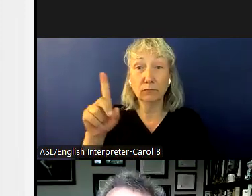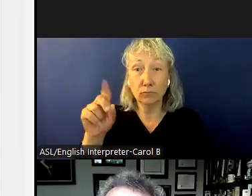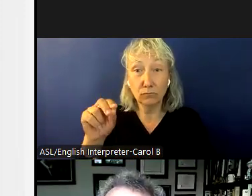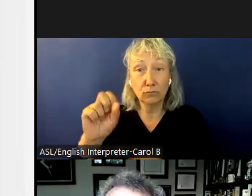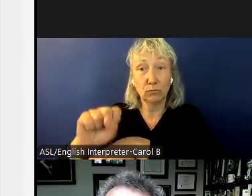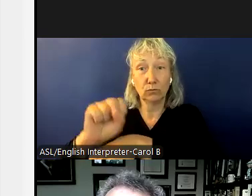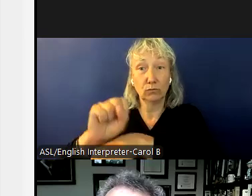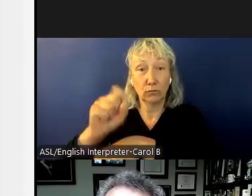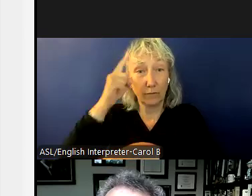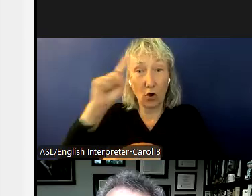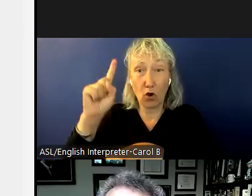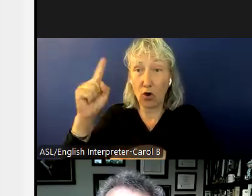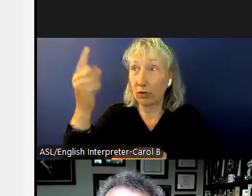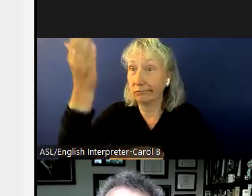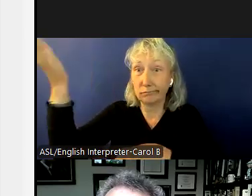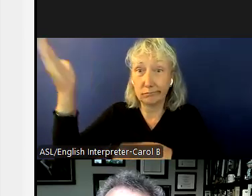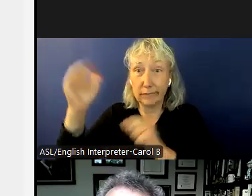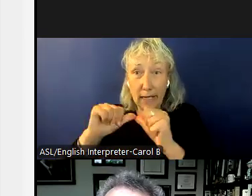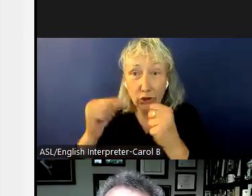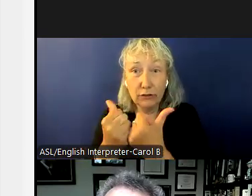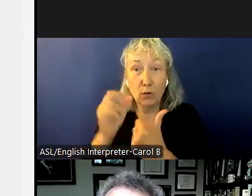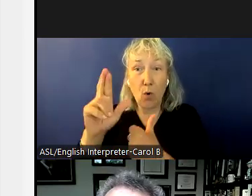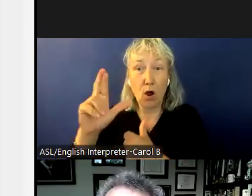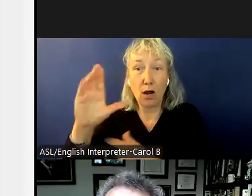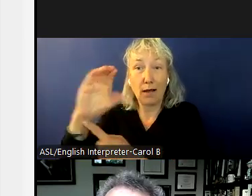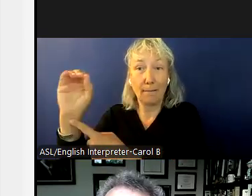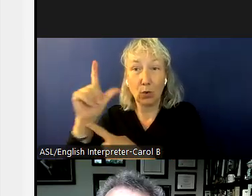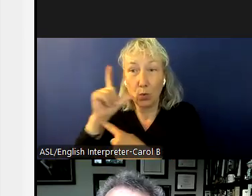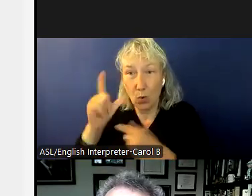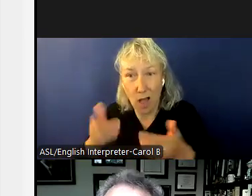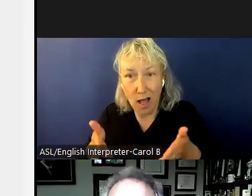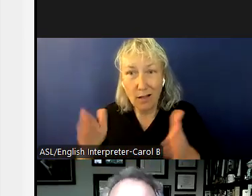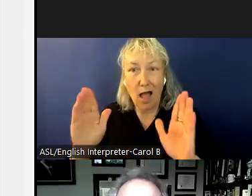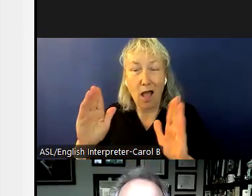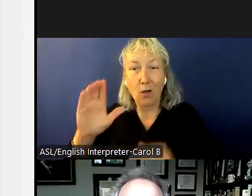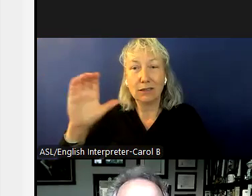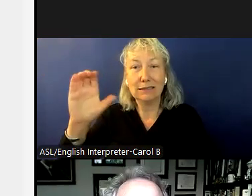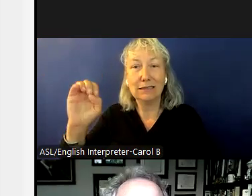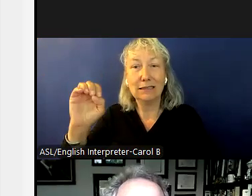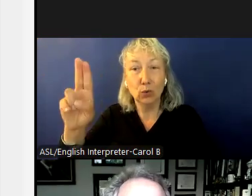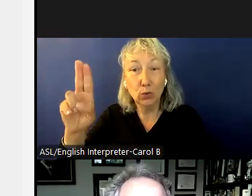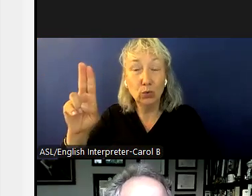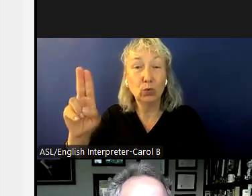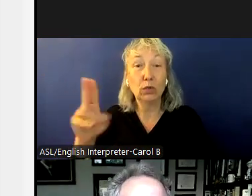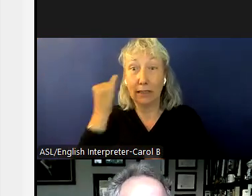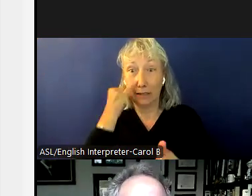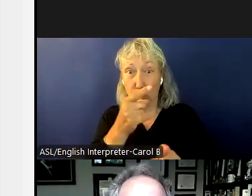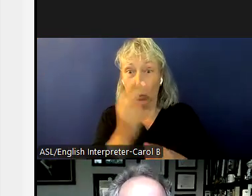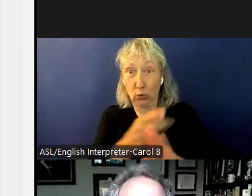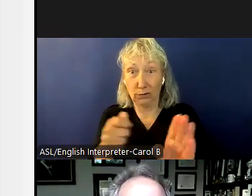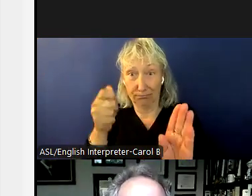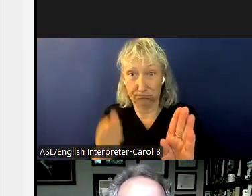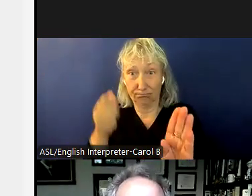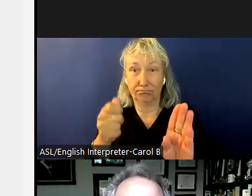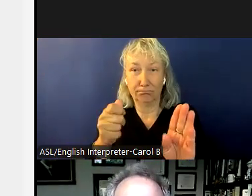an agency or an employer that allows continuing education credits, if you use this QR code and